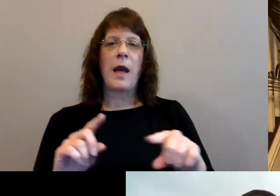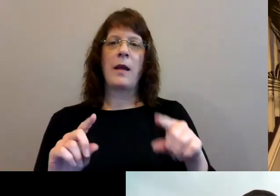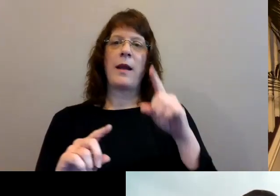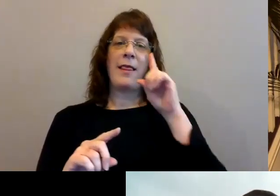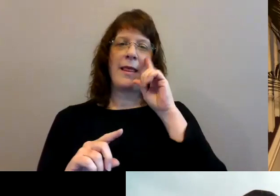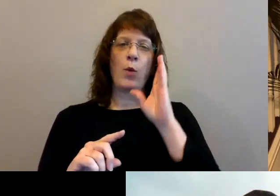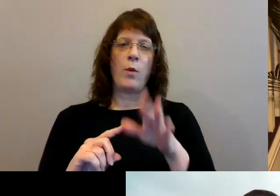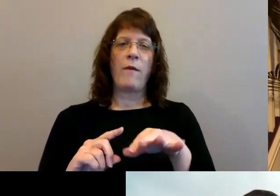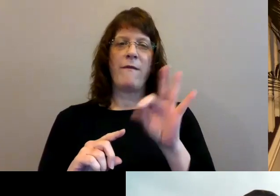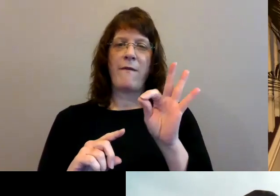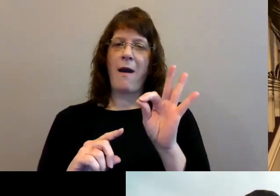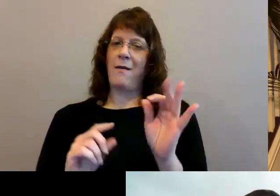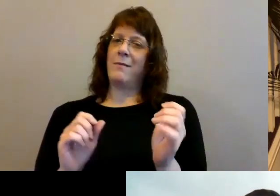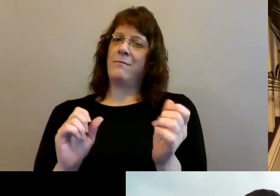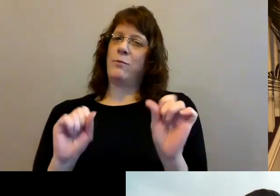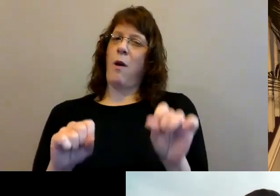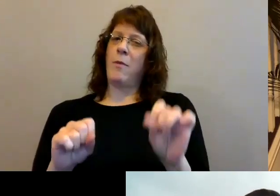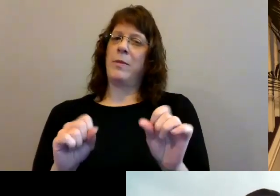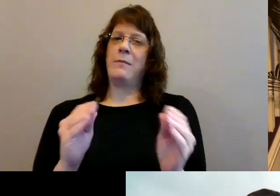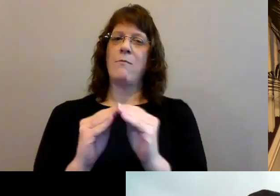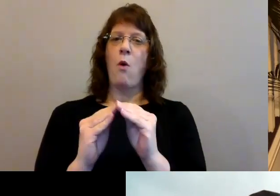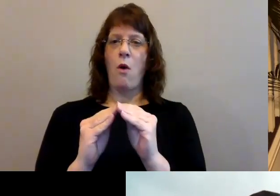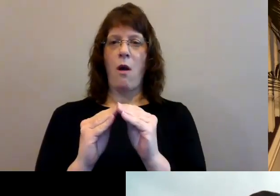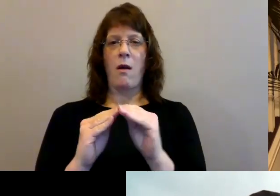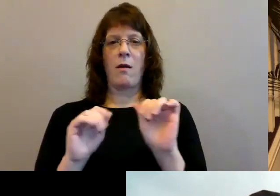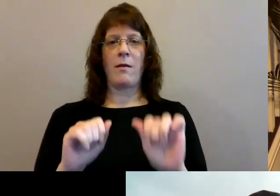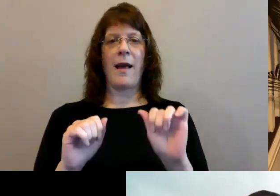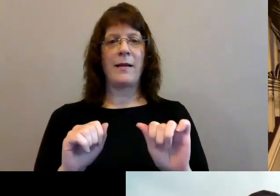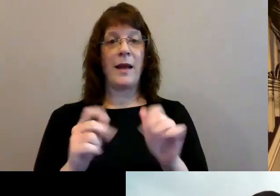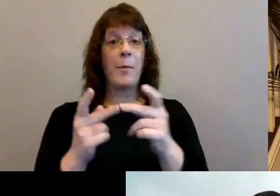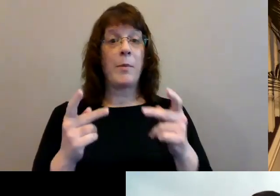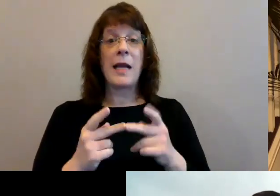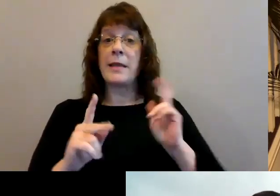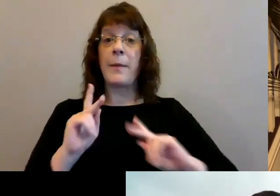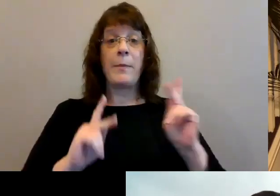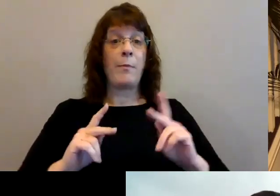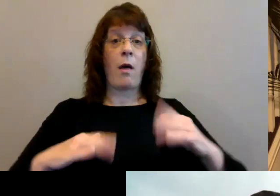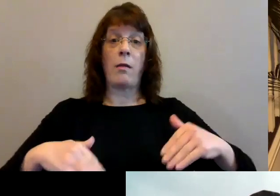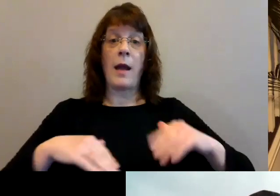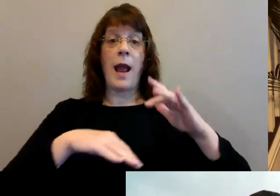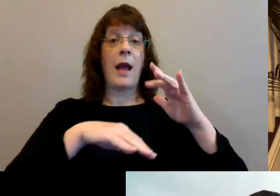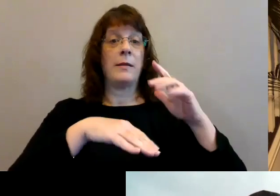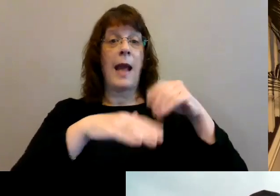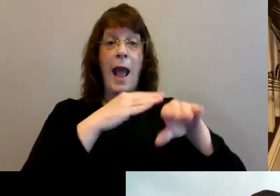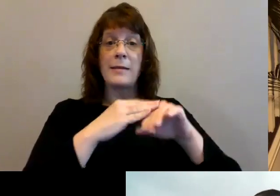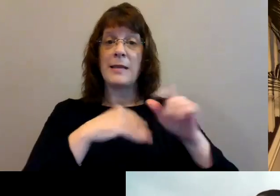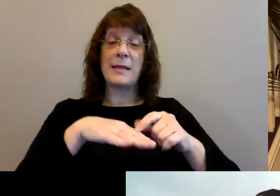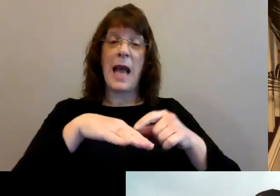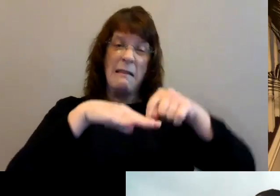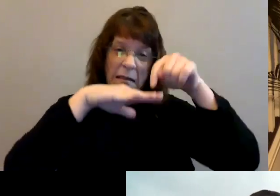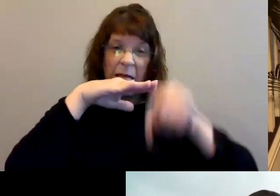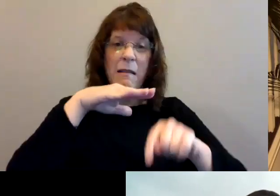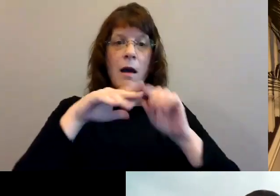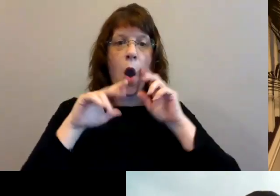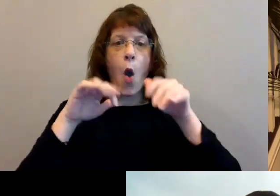more likely is that even in the places that are not really accessed by humans, for example, deep in the ocean or like way